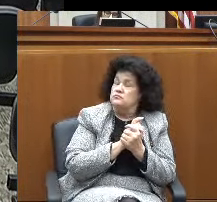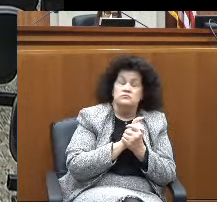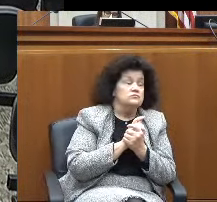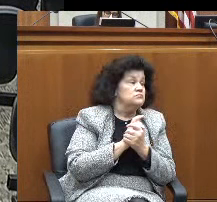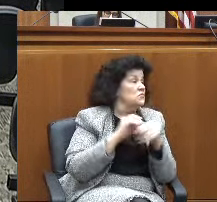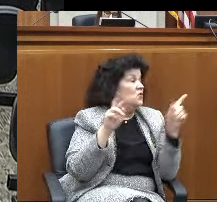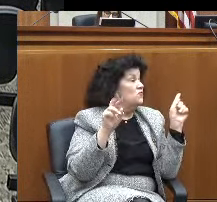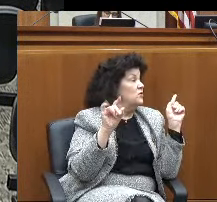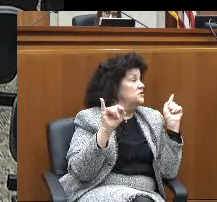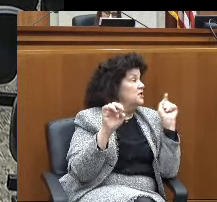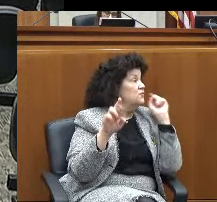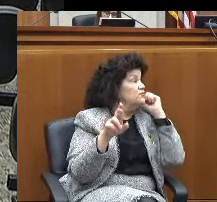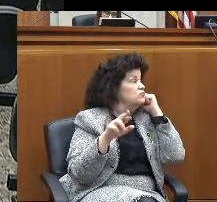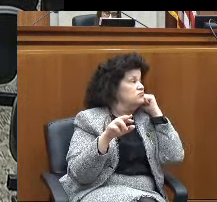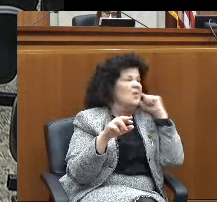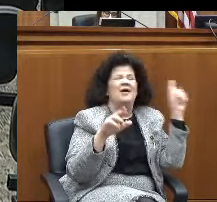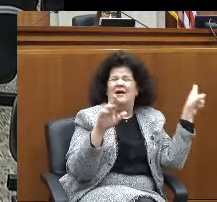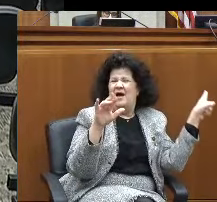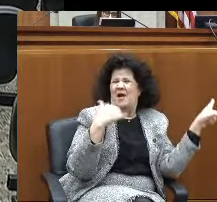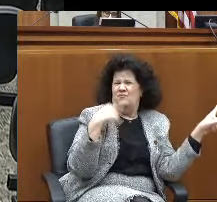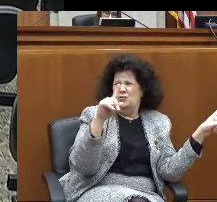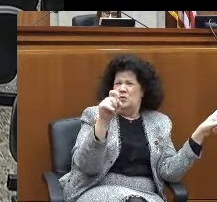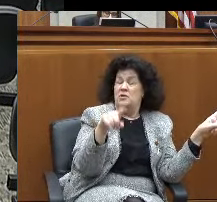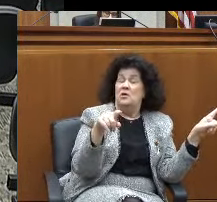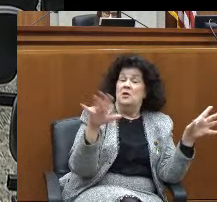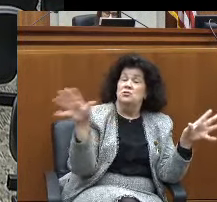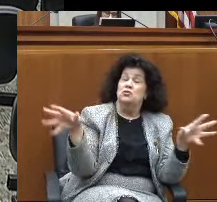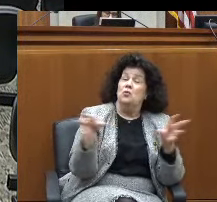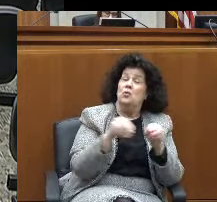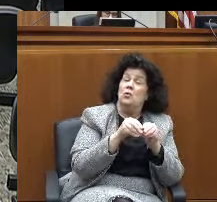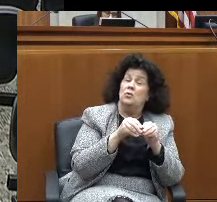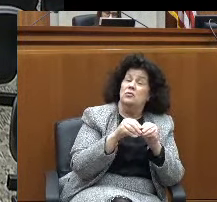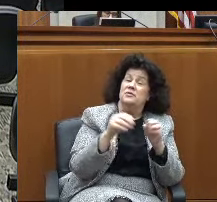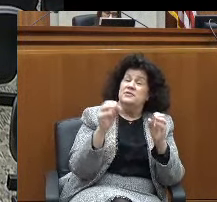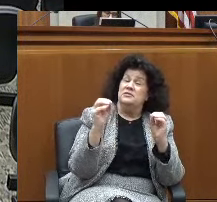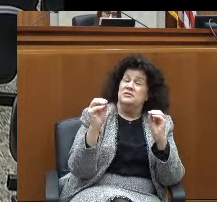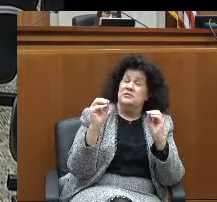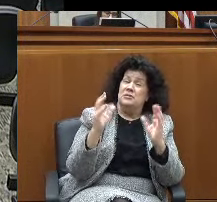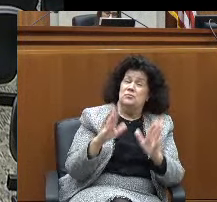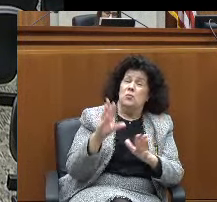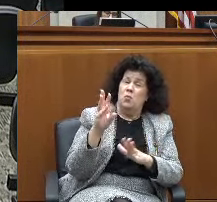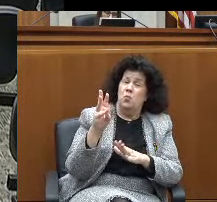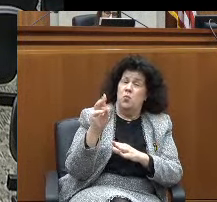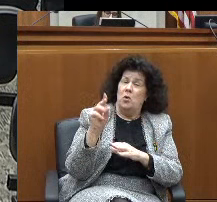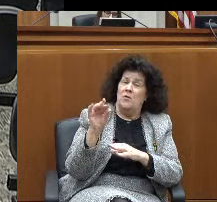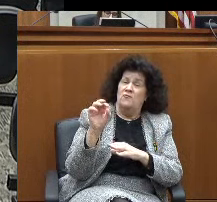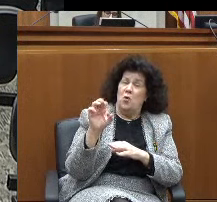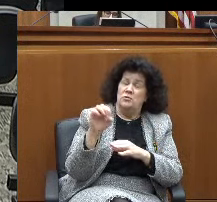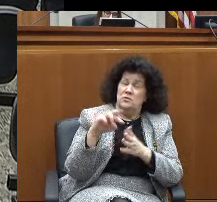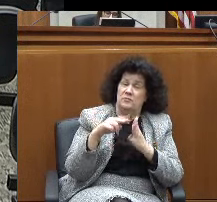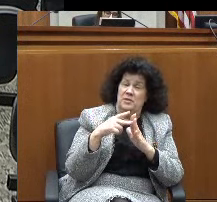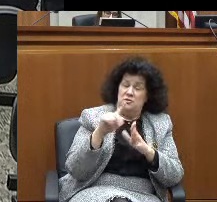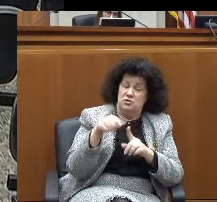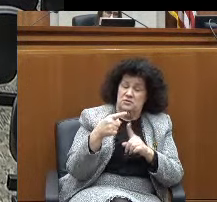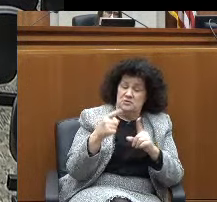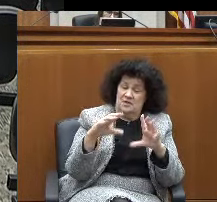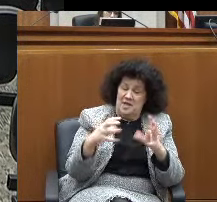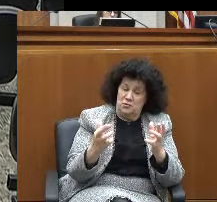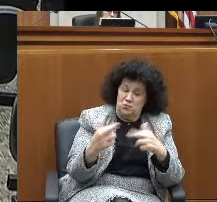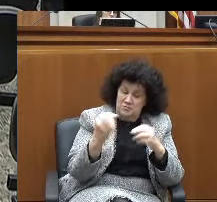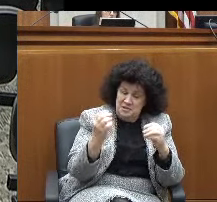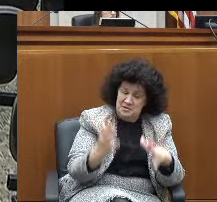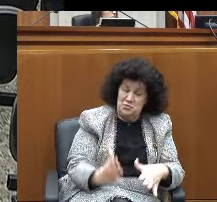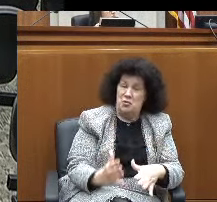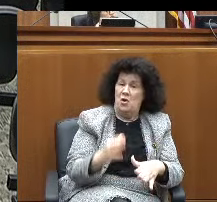Ms. Bochet? I just have a question. The total teacher workforce, are we looking at just classroom teachers?